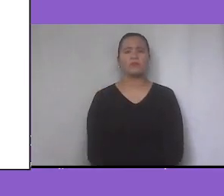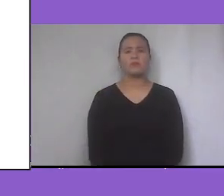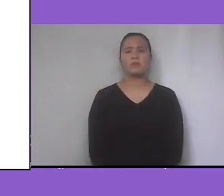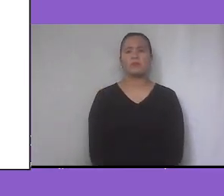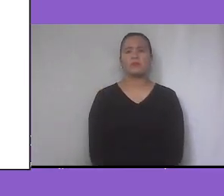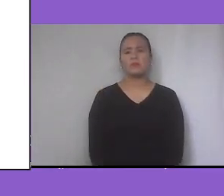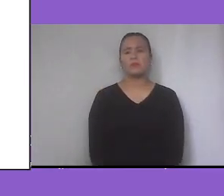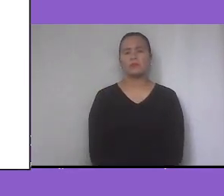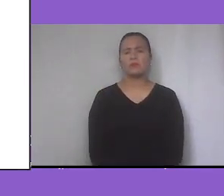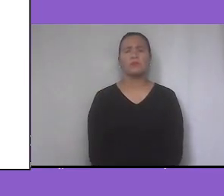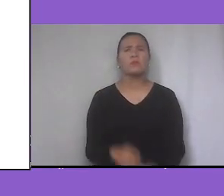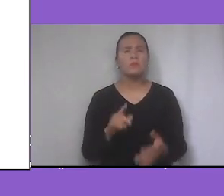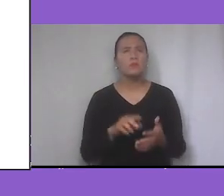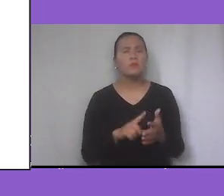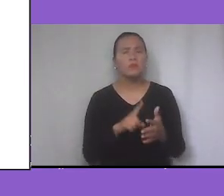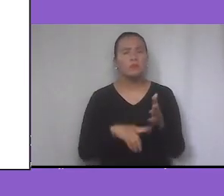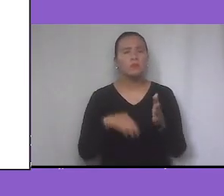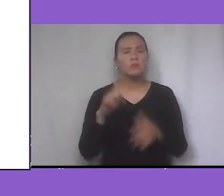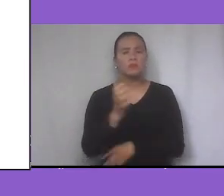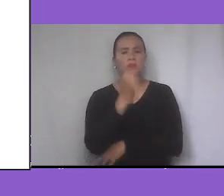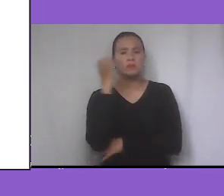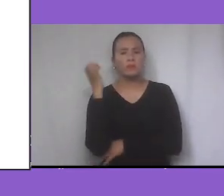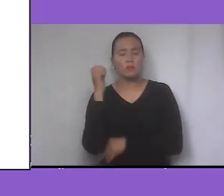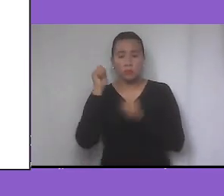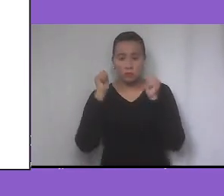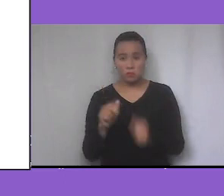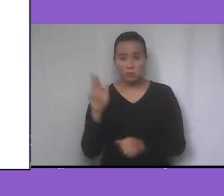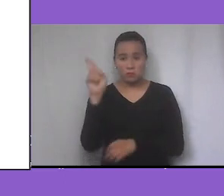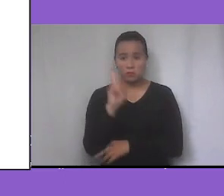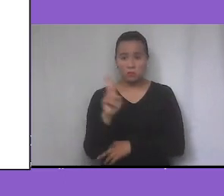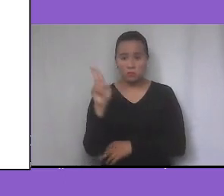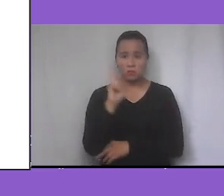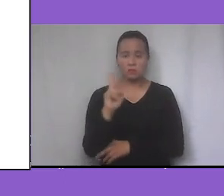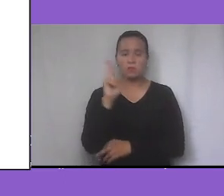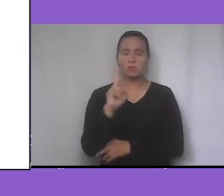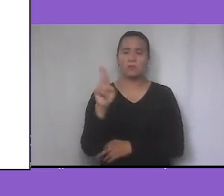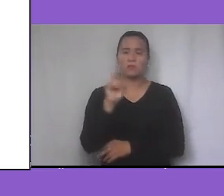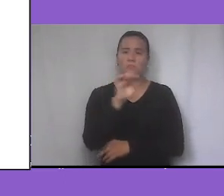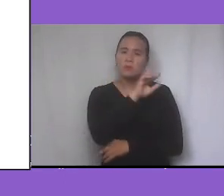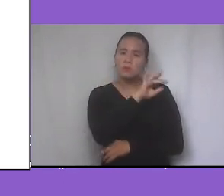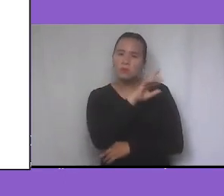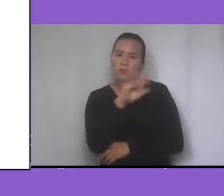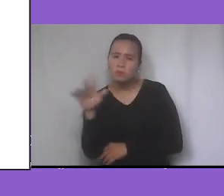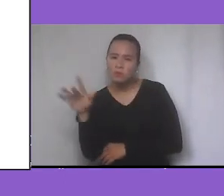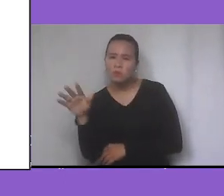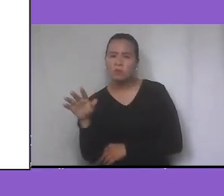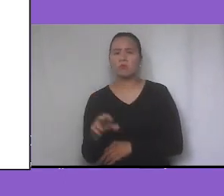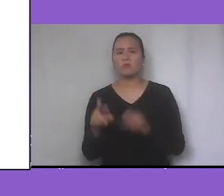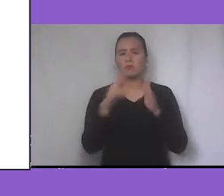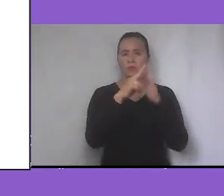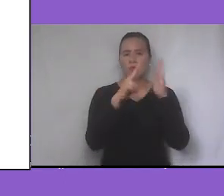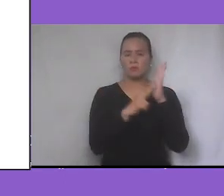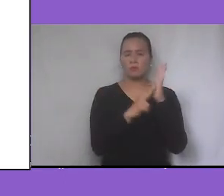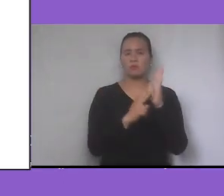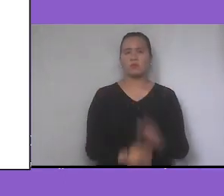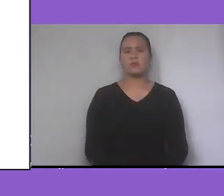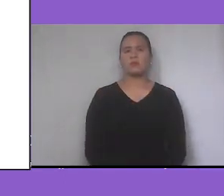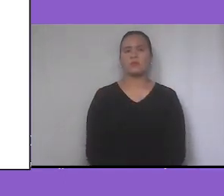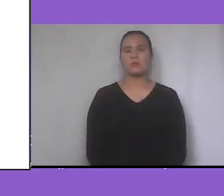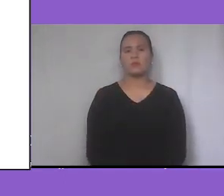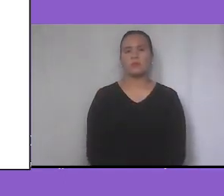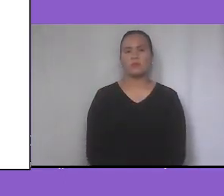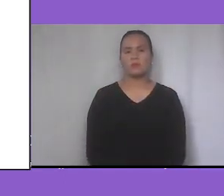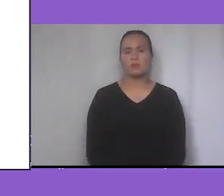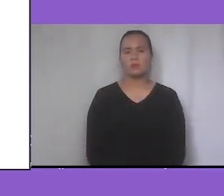else can we do? We can also use spelling mnemonics. Aba, anong gagawin natin dito? Have you ever had